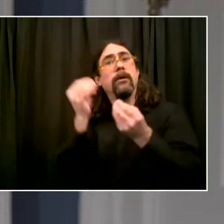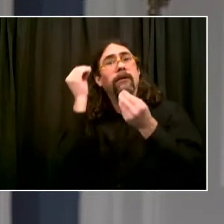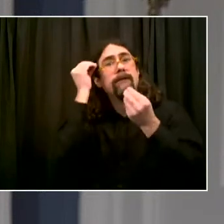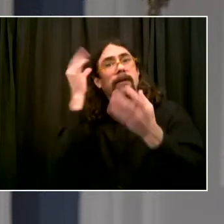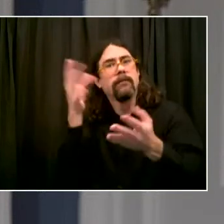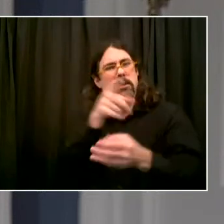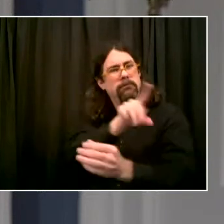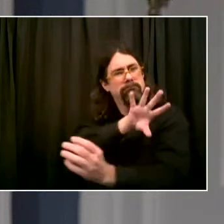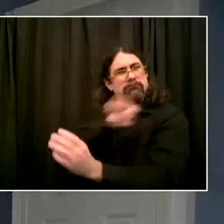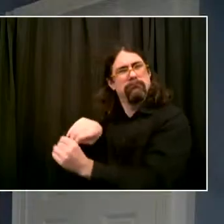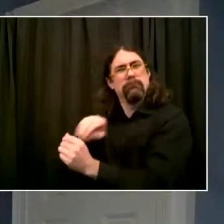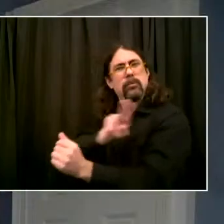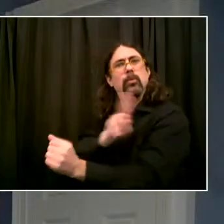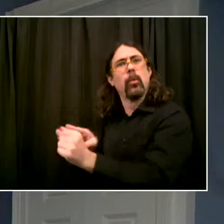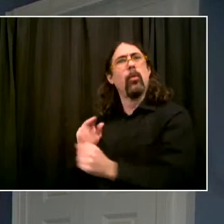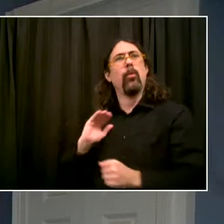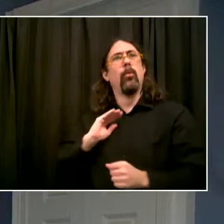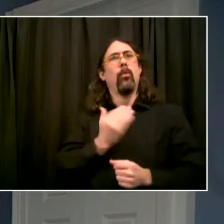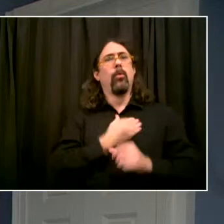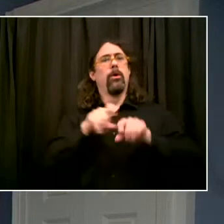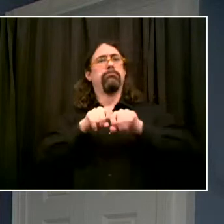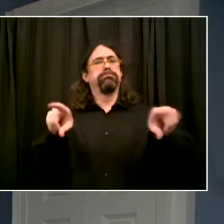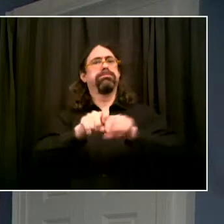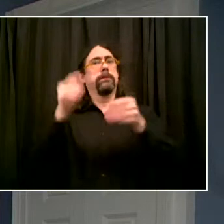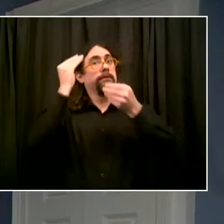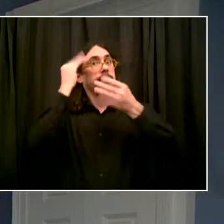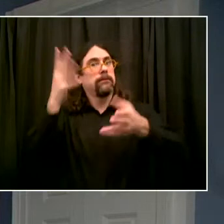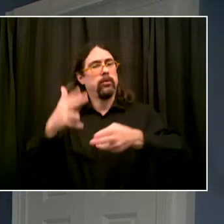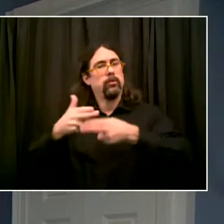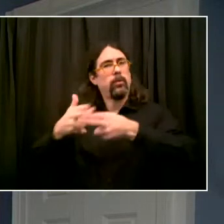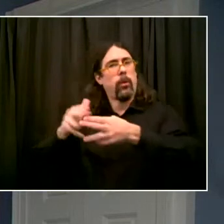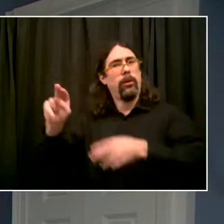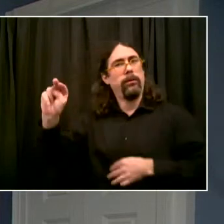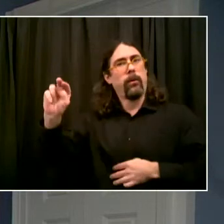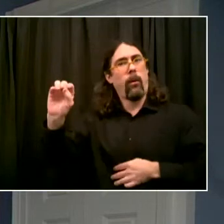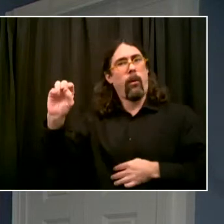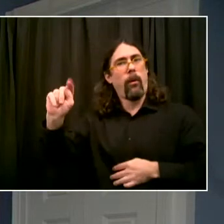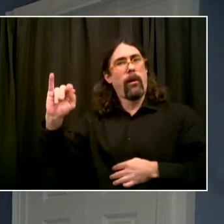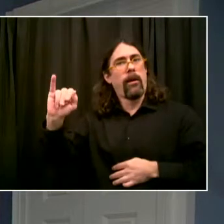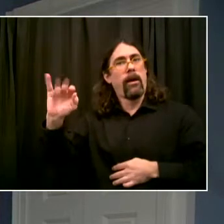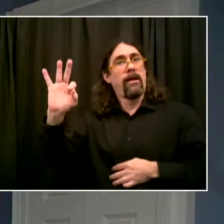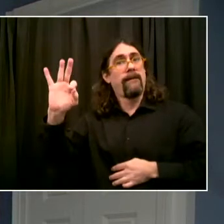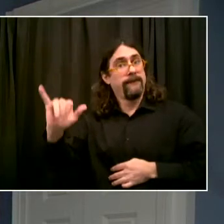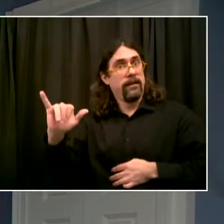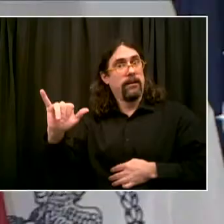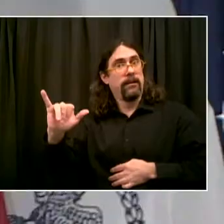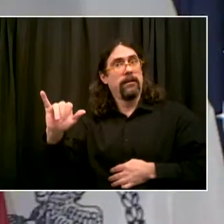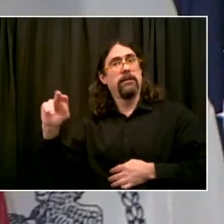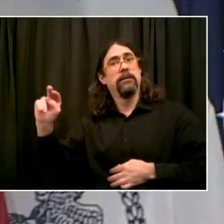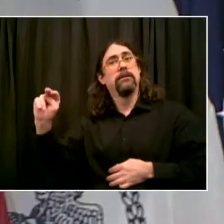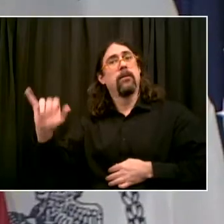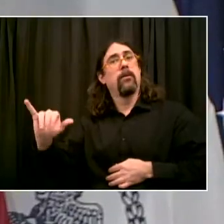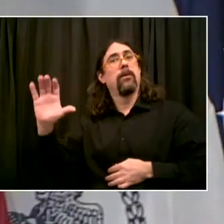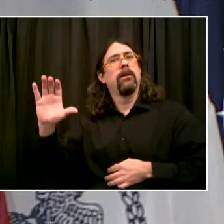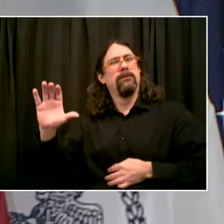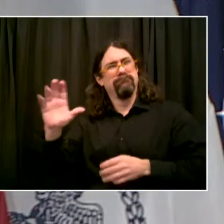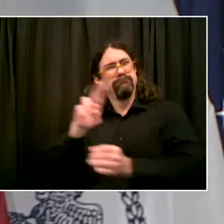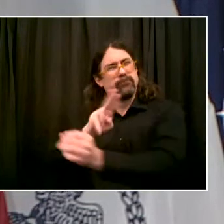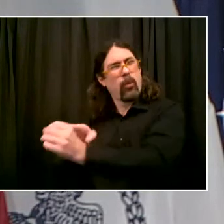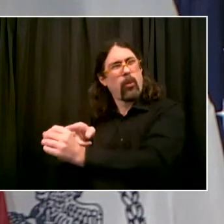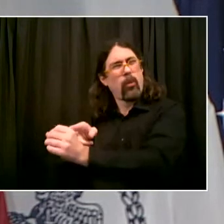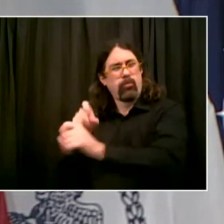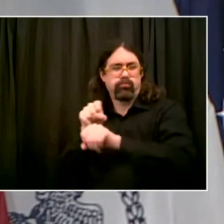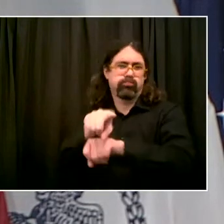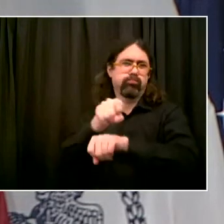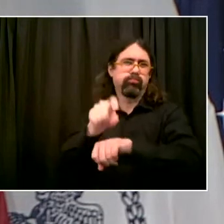nyc.gov/Notify NYC. Thank you. Thank you so much, Deanne. And I want to tell you, I'm so glad Deanne Criswell is